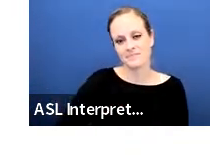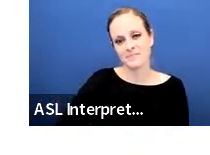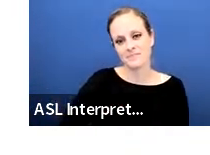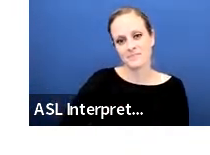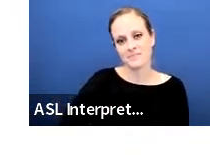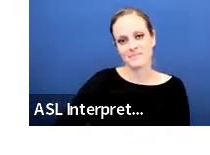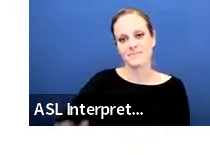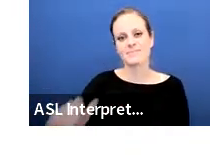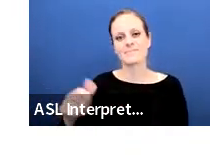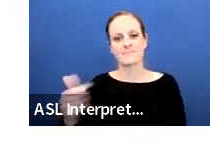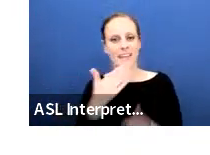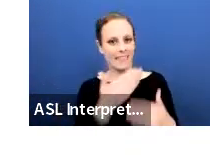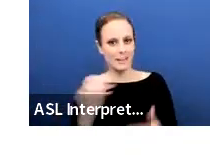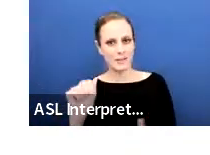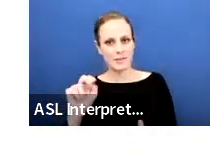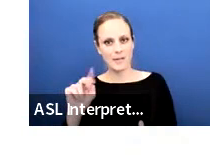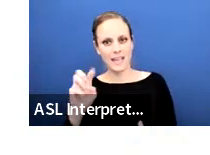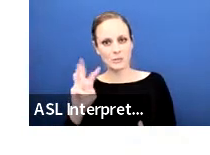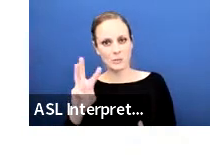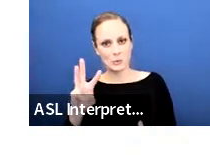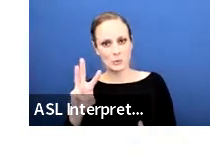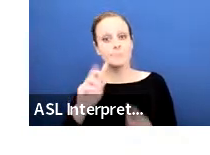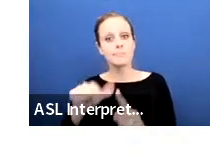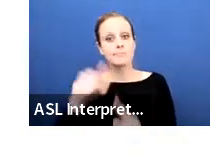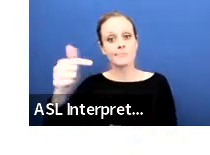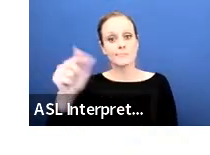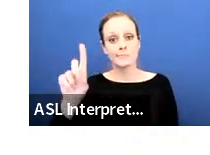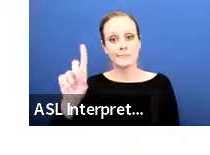Andrew, and then we'll turn it back to Dan.